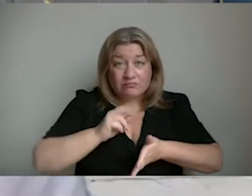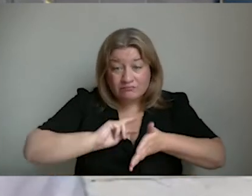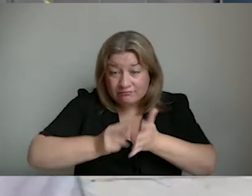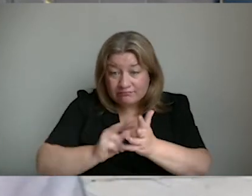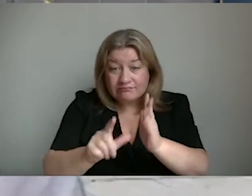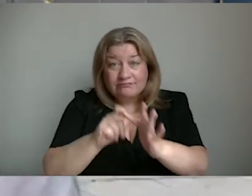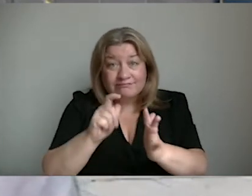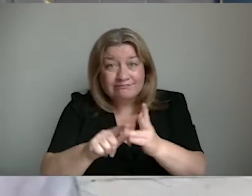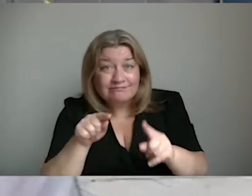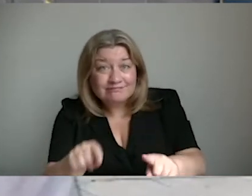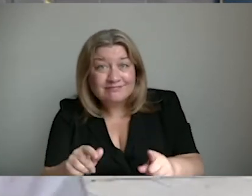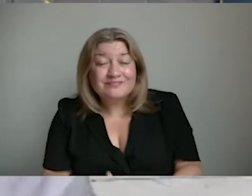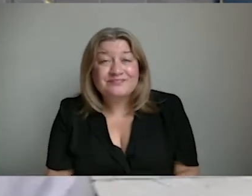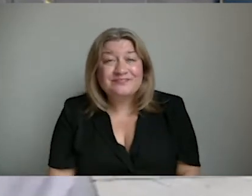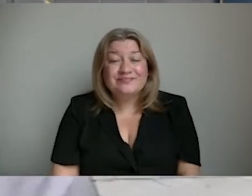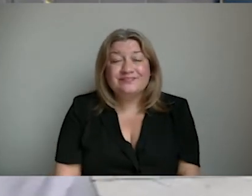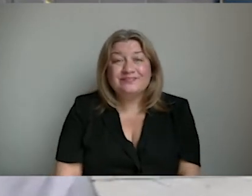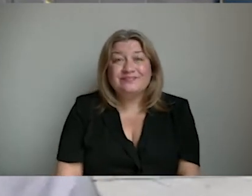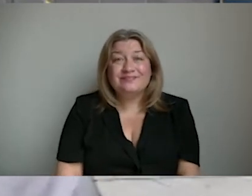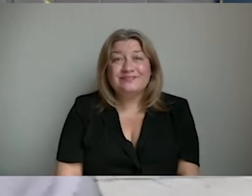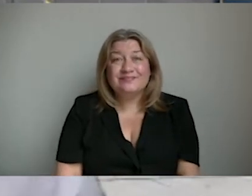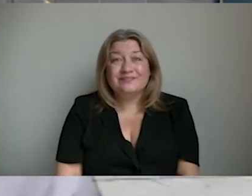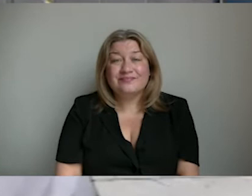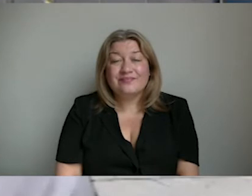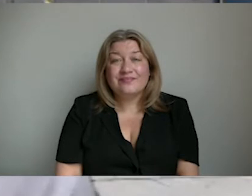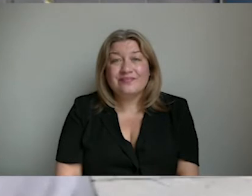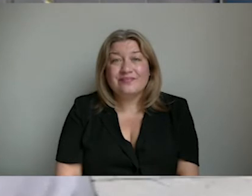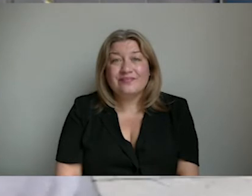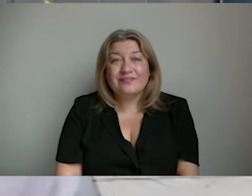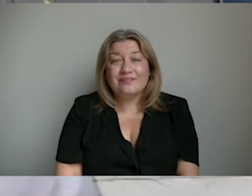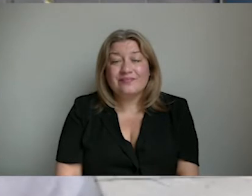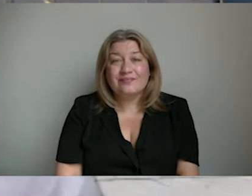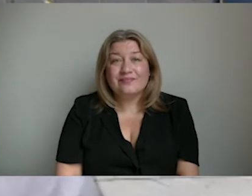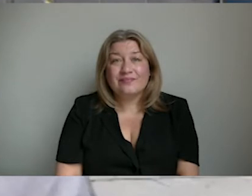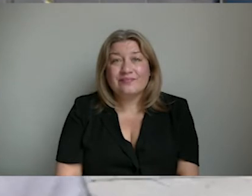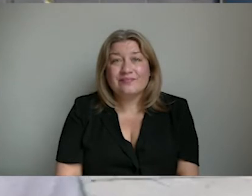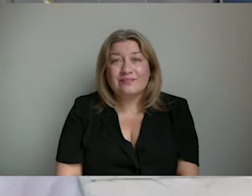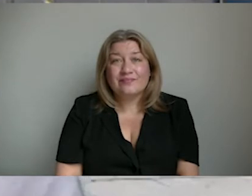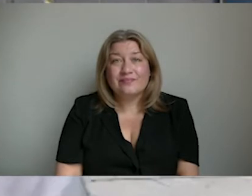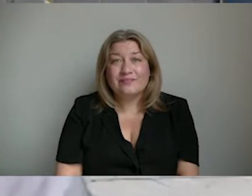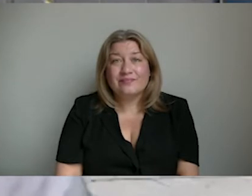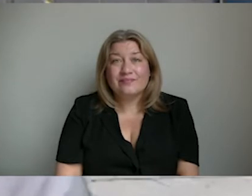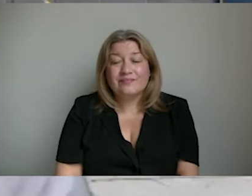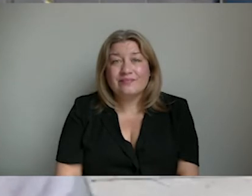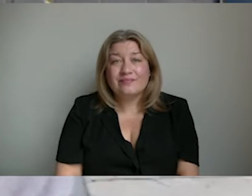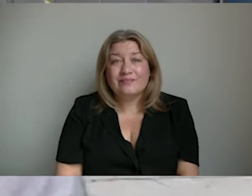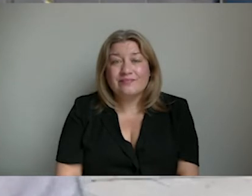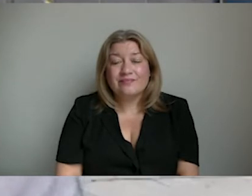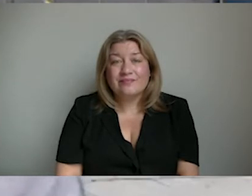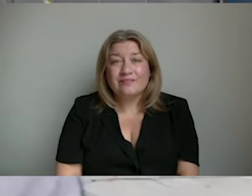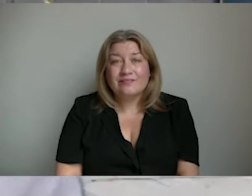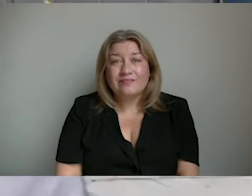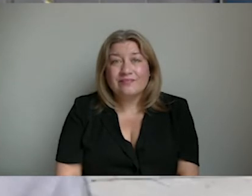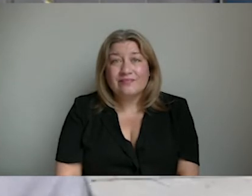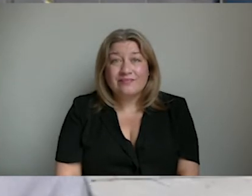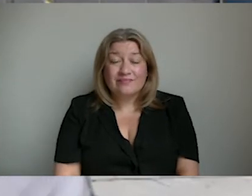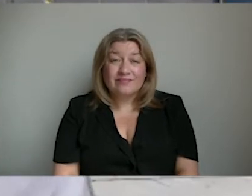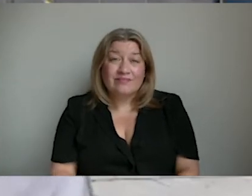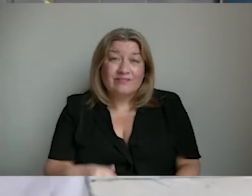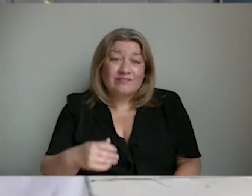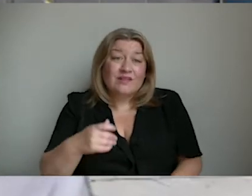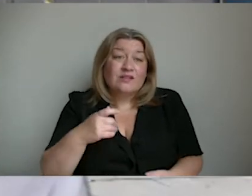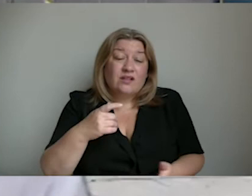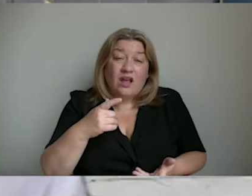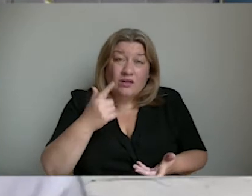start talking to us about the kind of apprentice that you want, and then the kind of how you'd want the apprenticeship